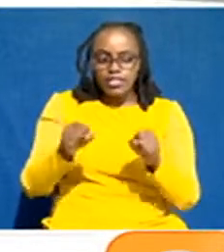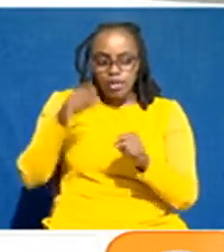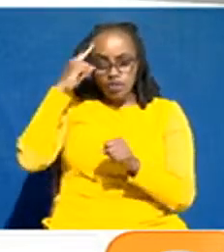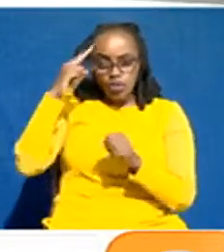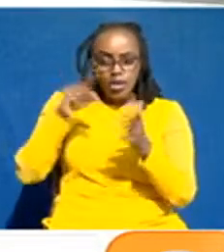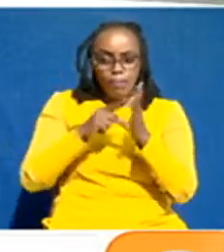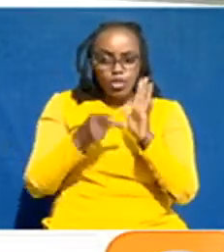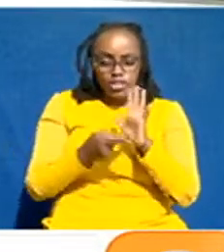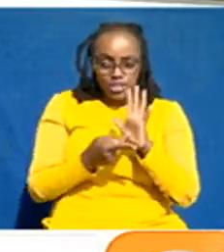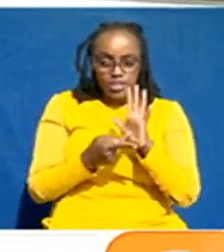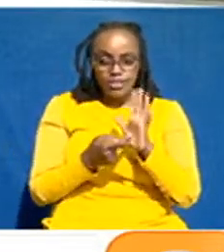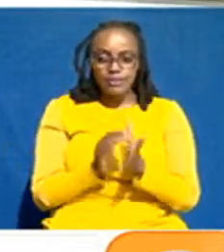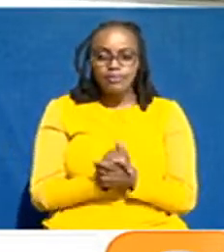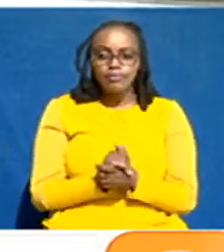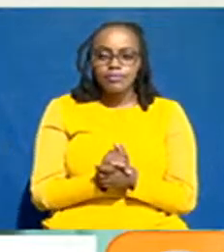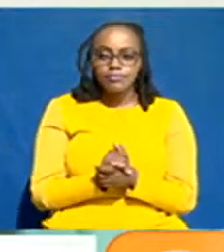project.